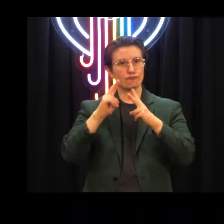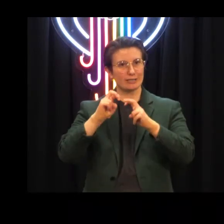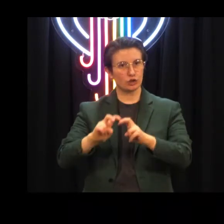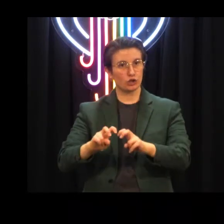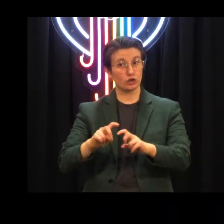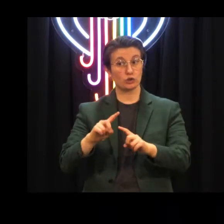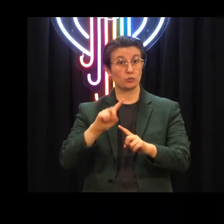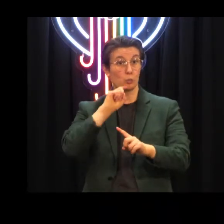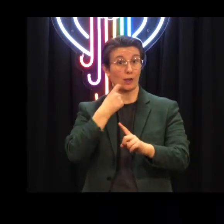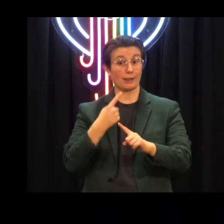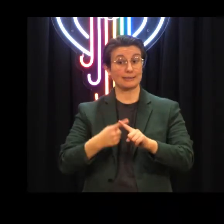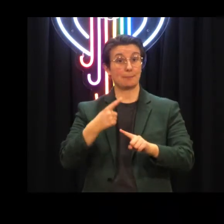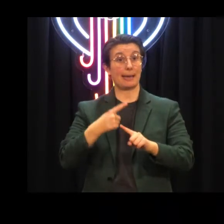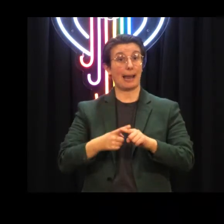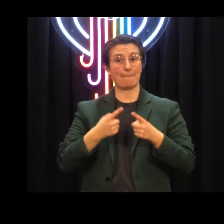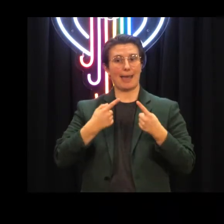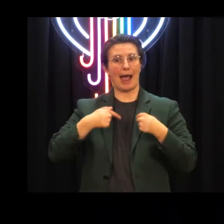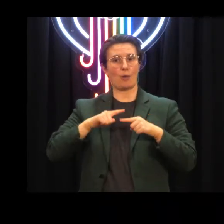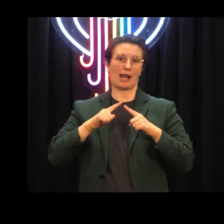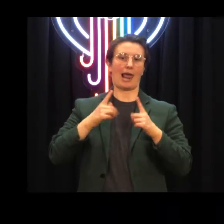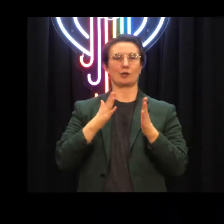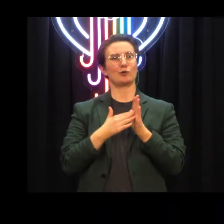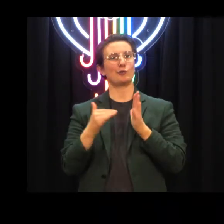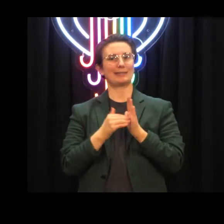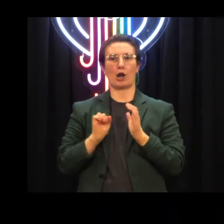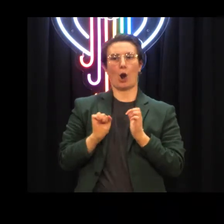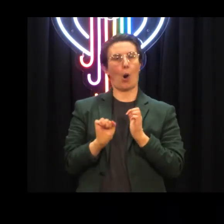We've already invested in